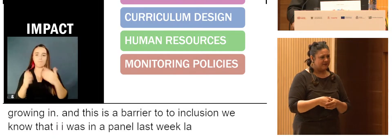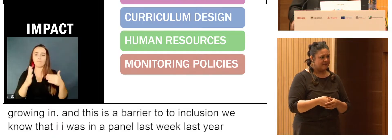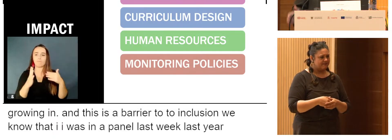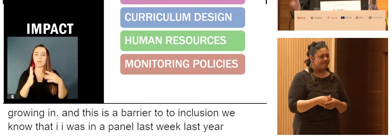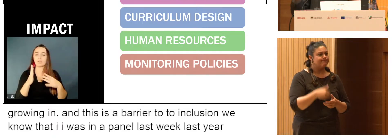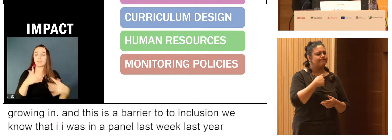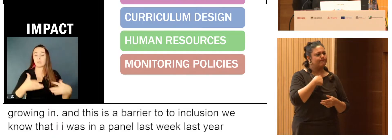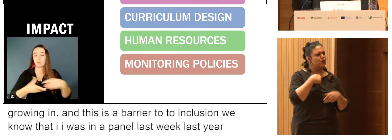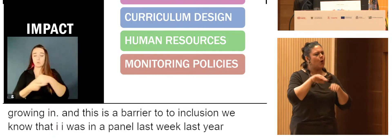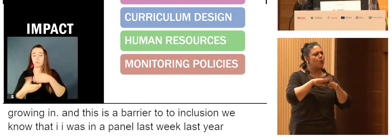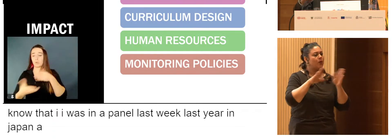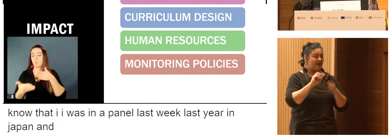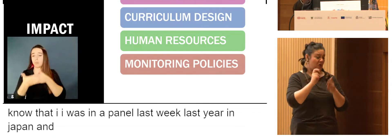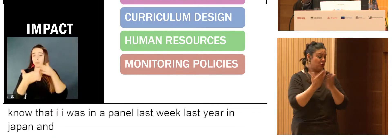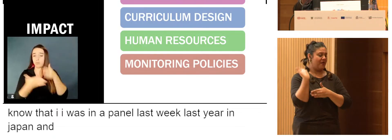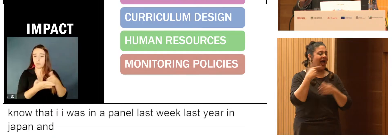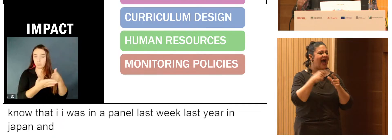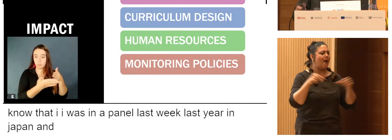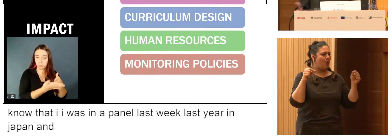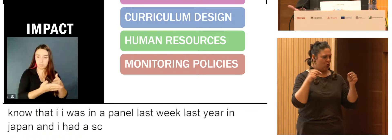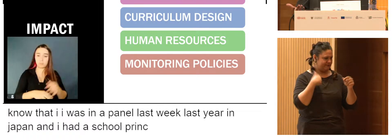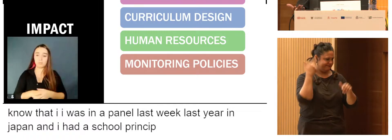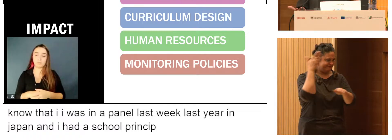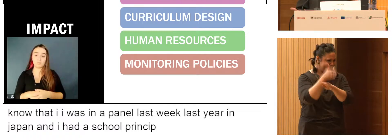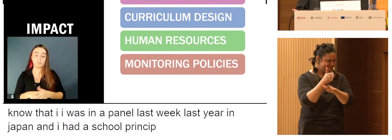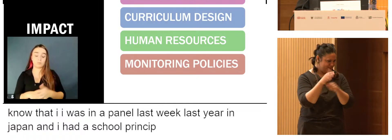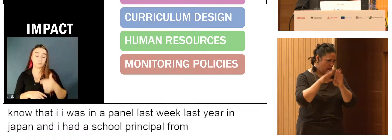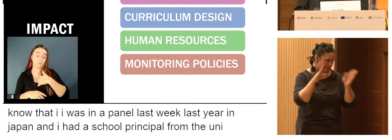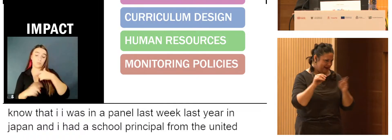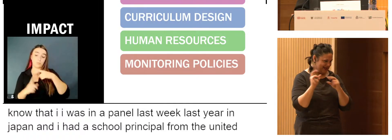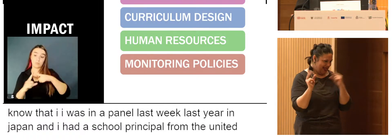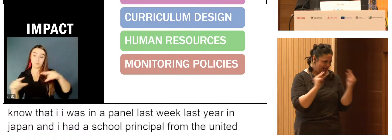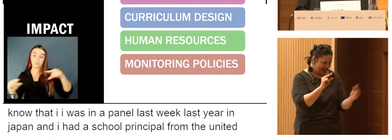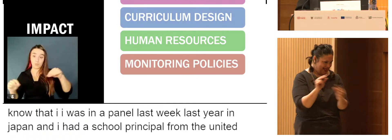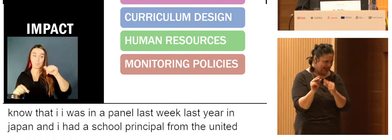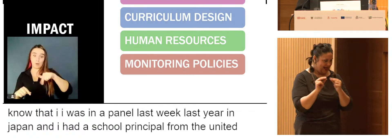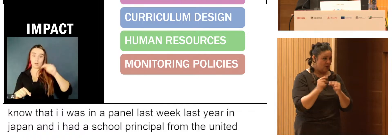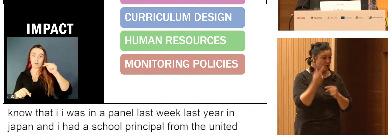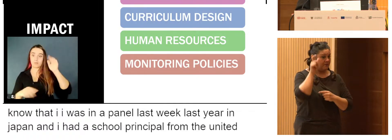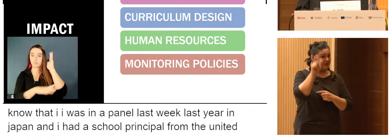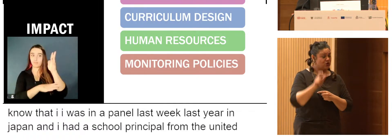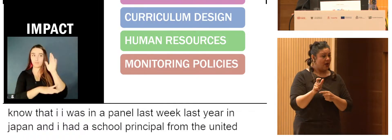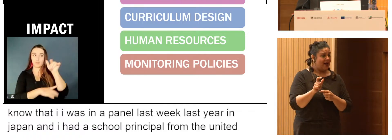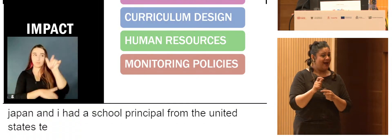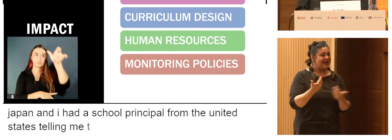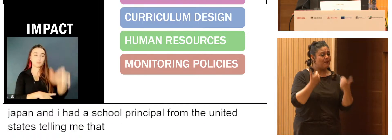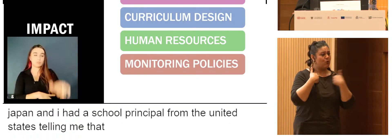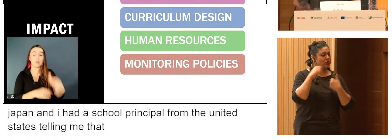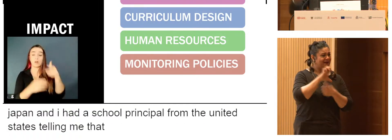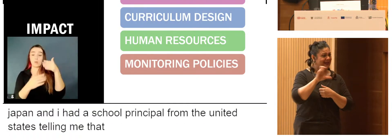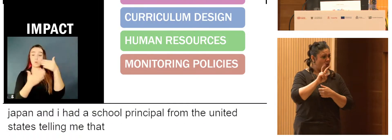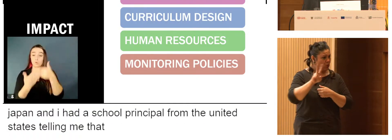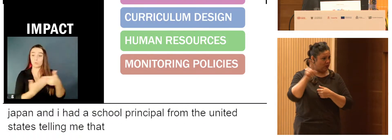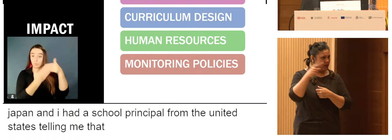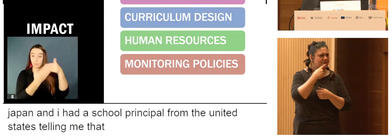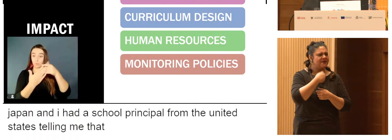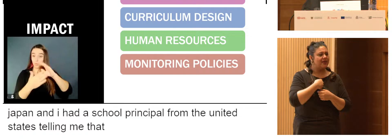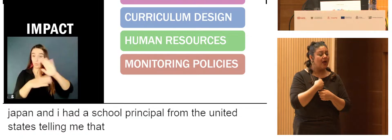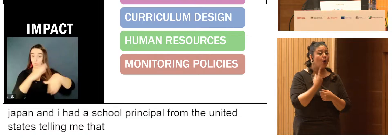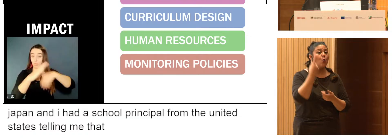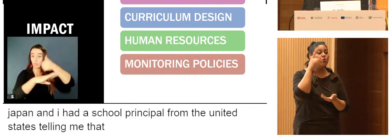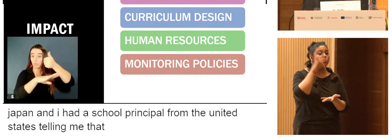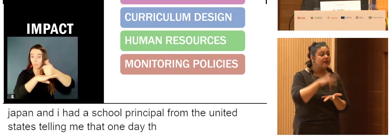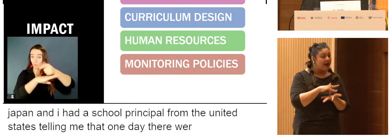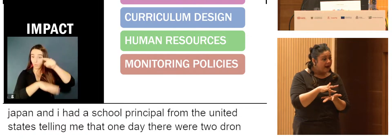Japan, and I had a school principal from the United States telling me that one day there were 2